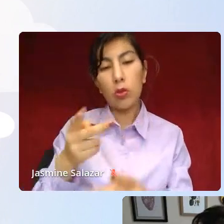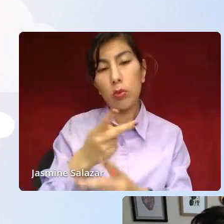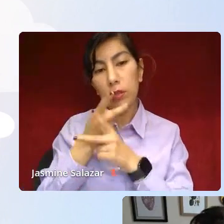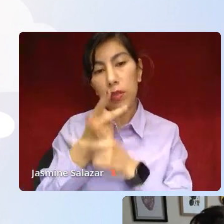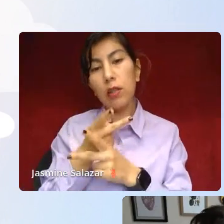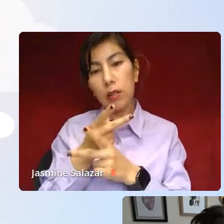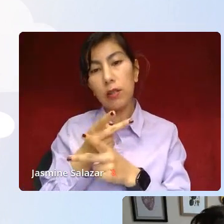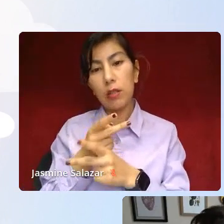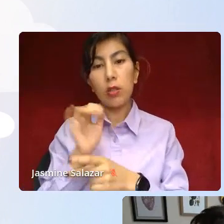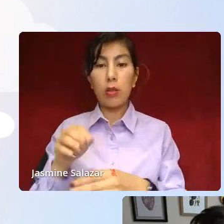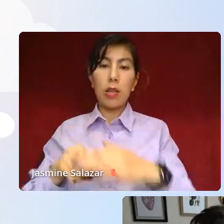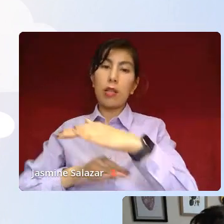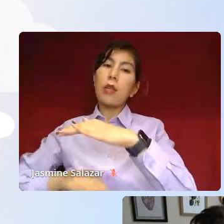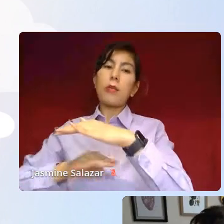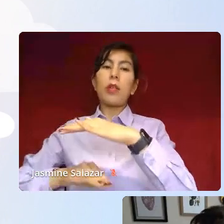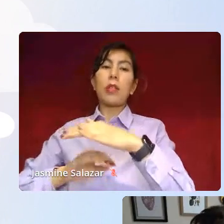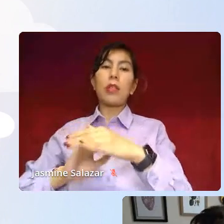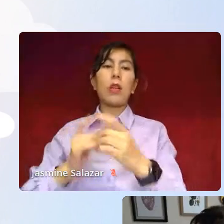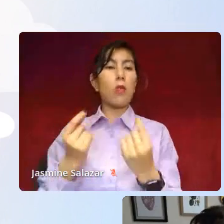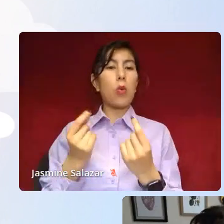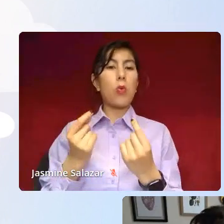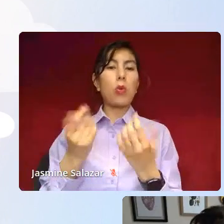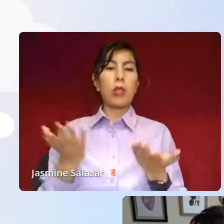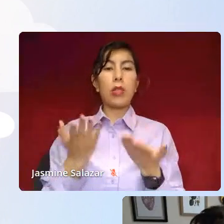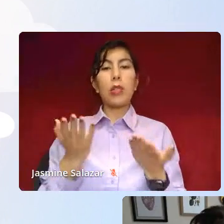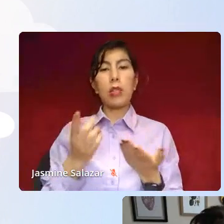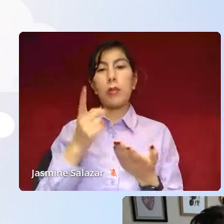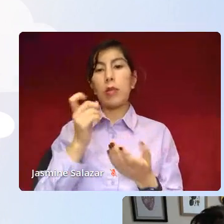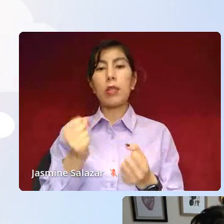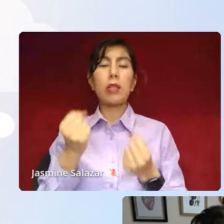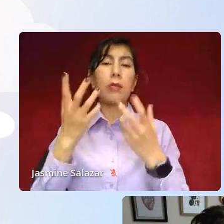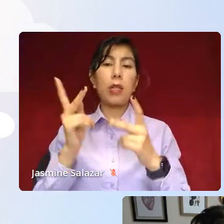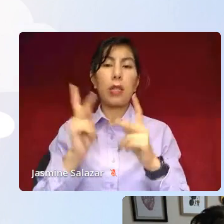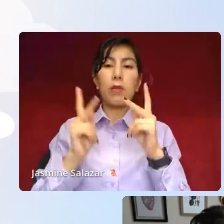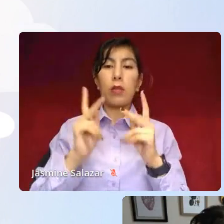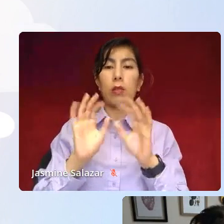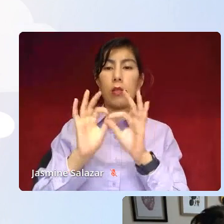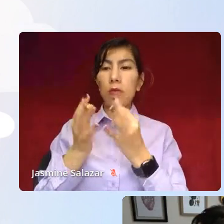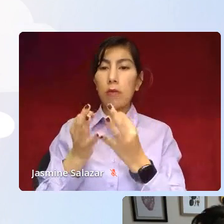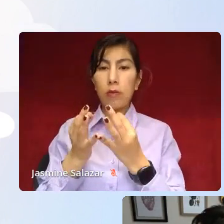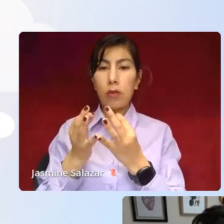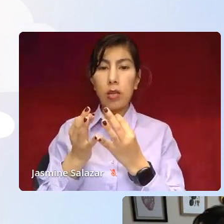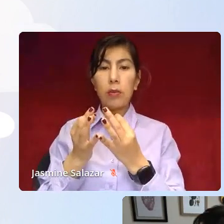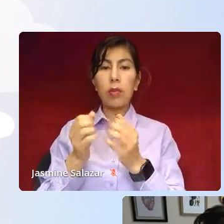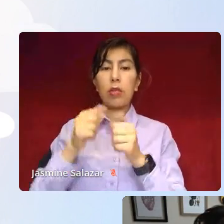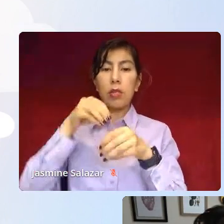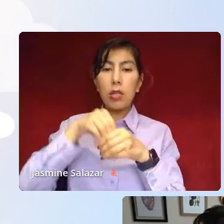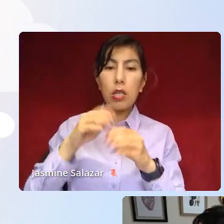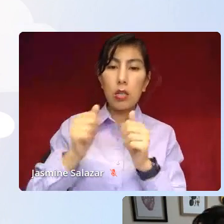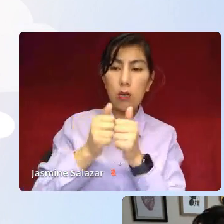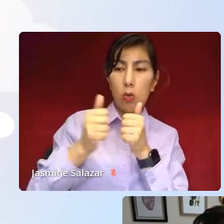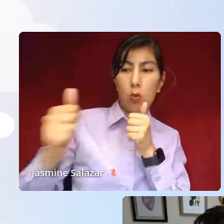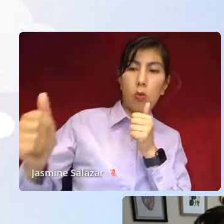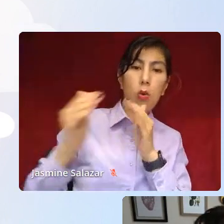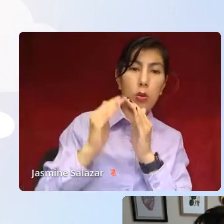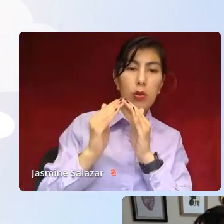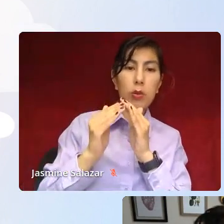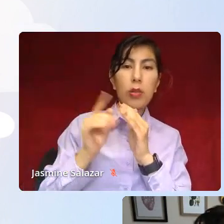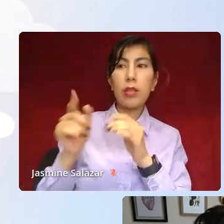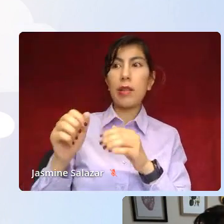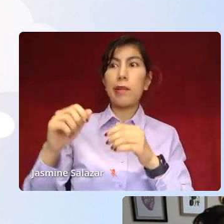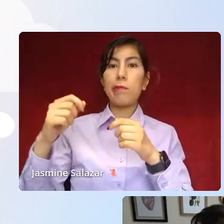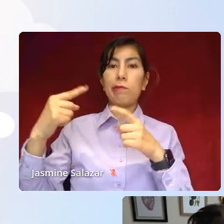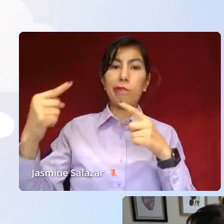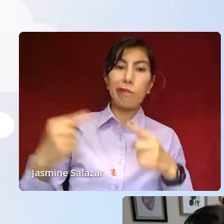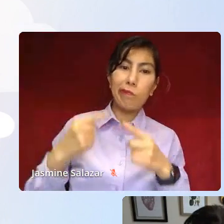the basis of what we're doing here, because so many of our families in the rural communities, they struggle